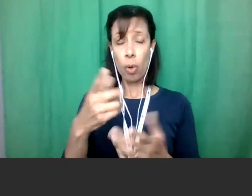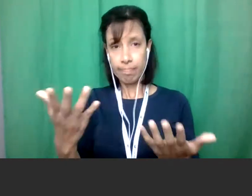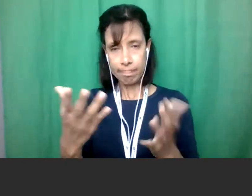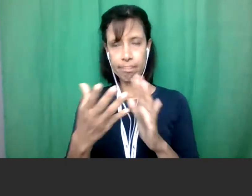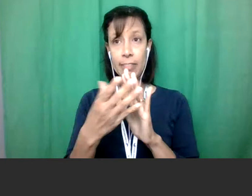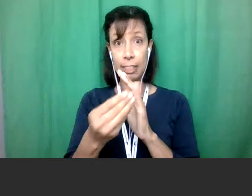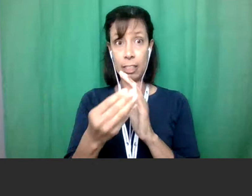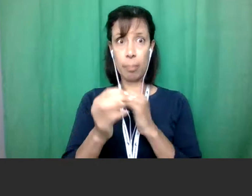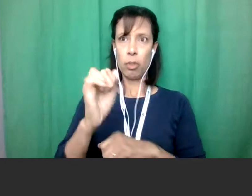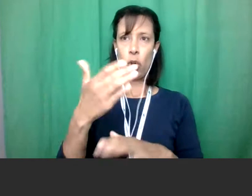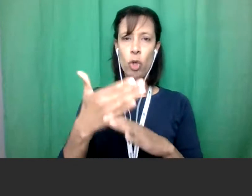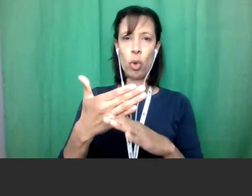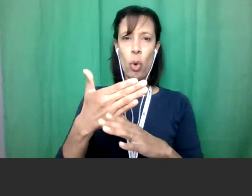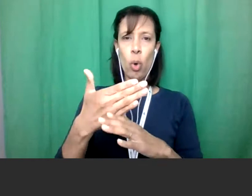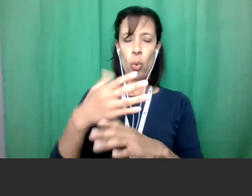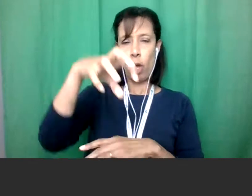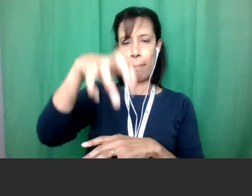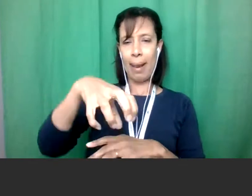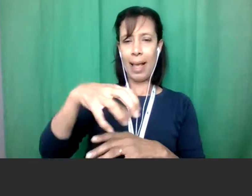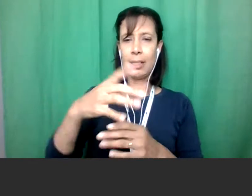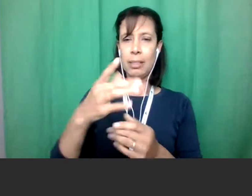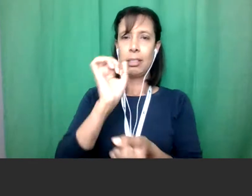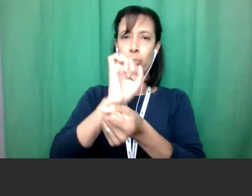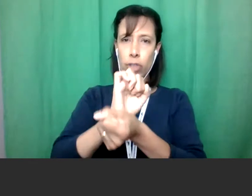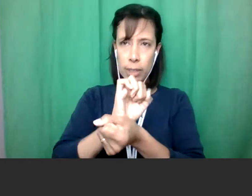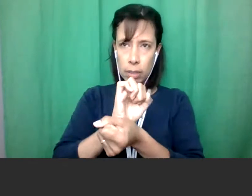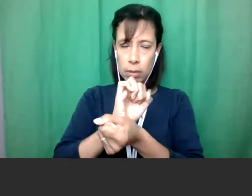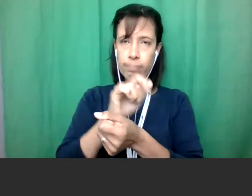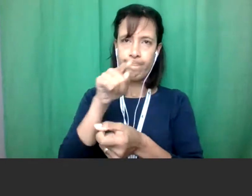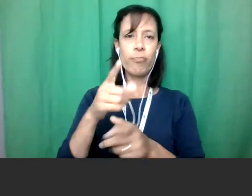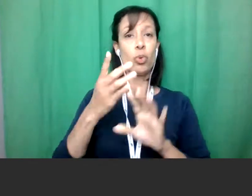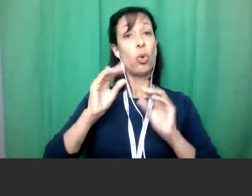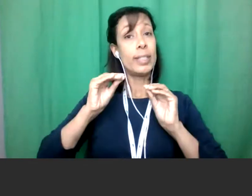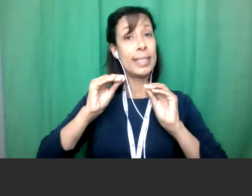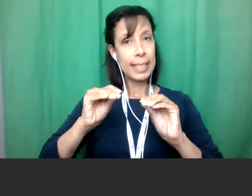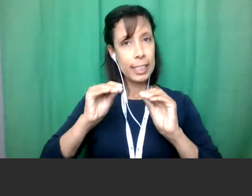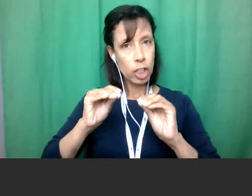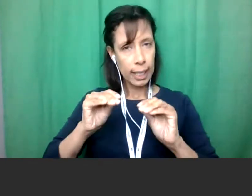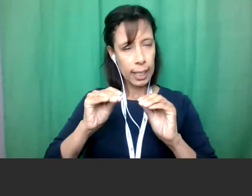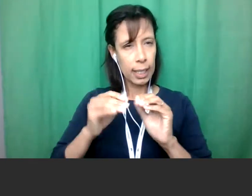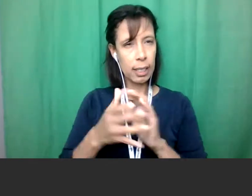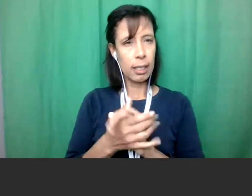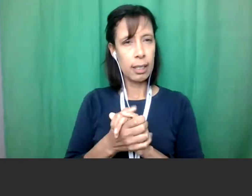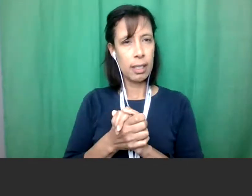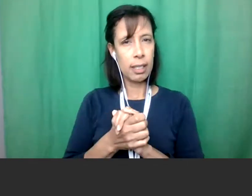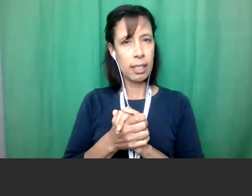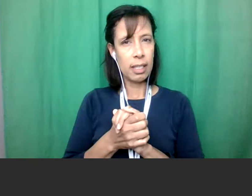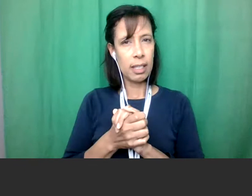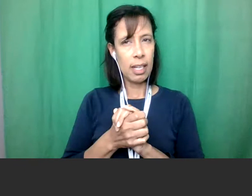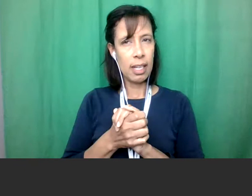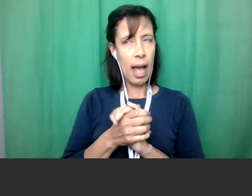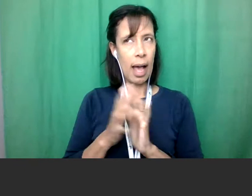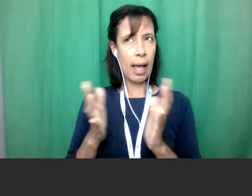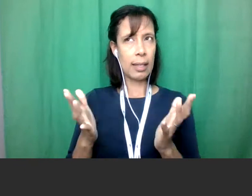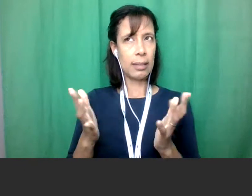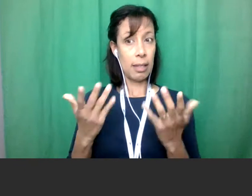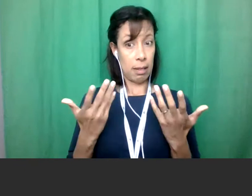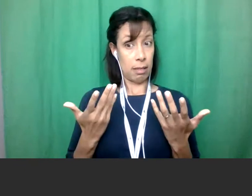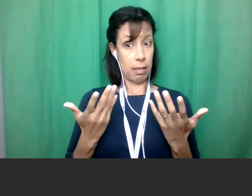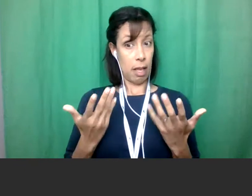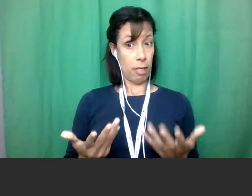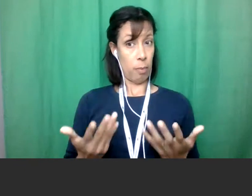prison, and you're teaching in a prison, and there's something about, and you're not getting that access at the moment, then is